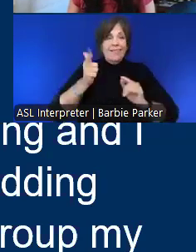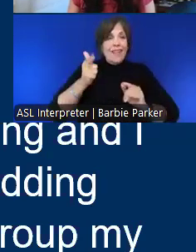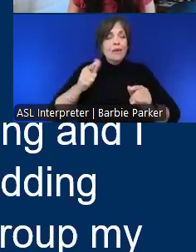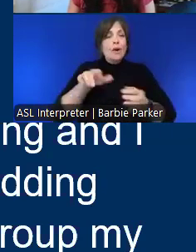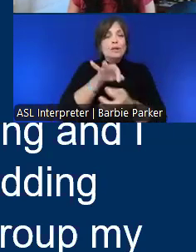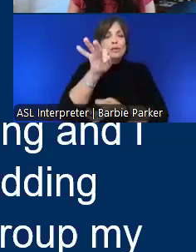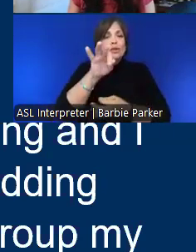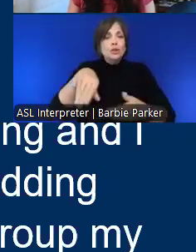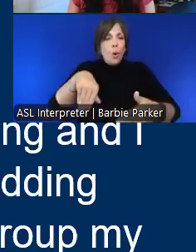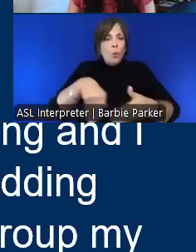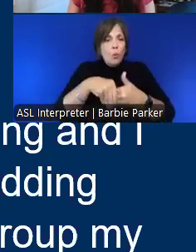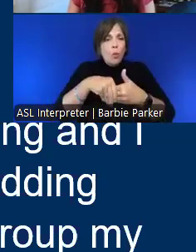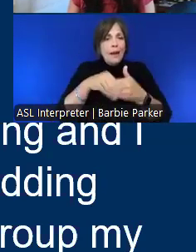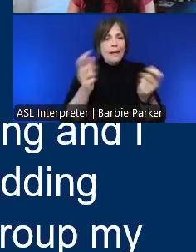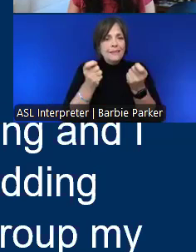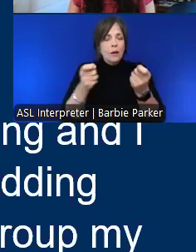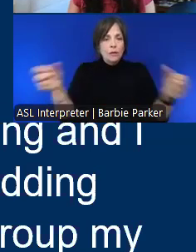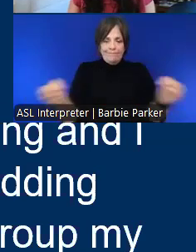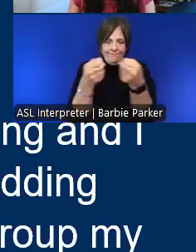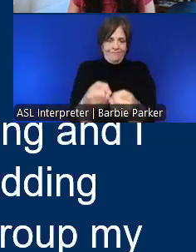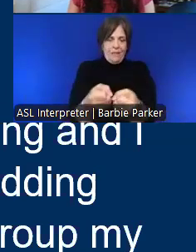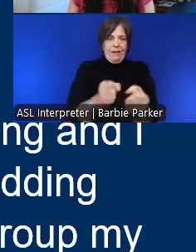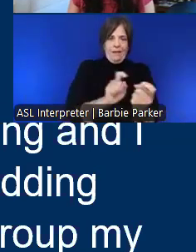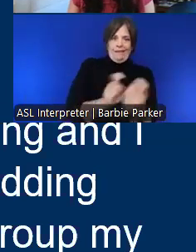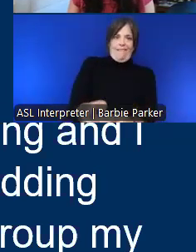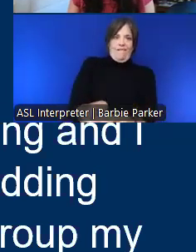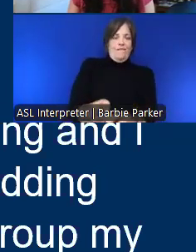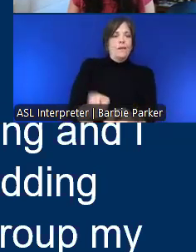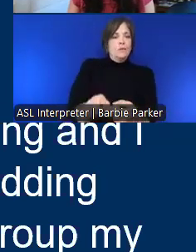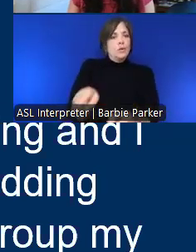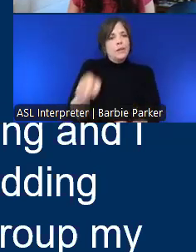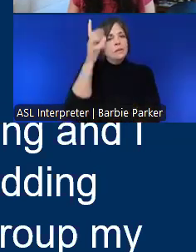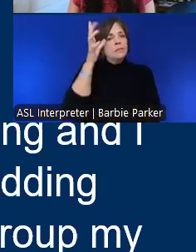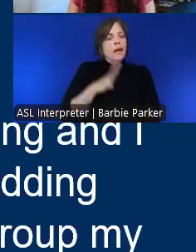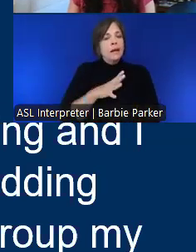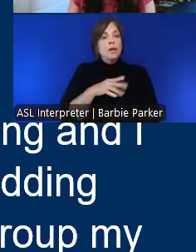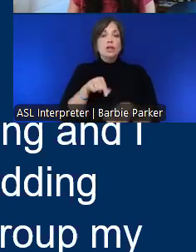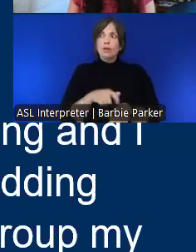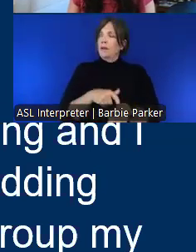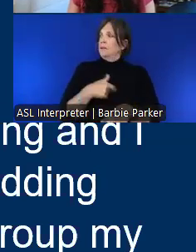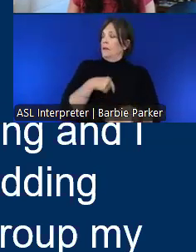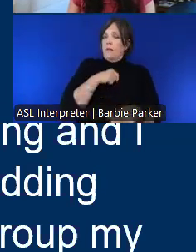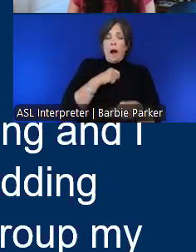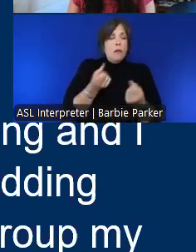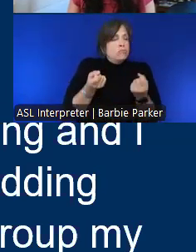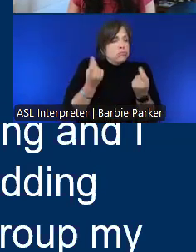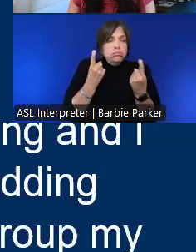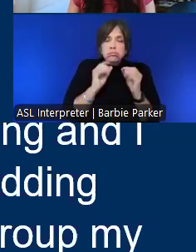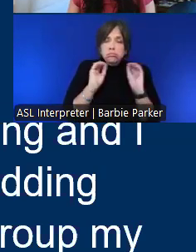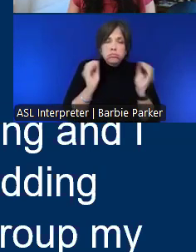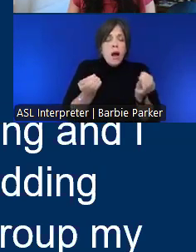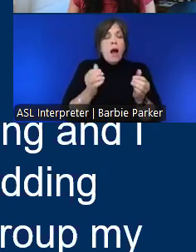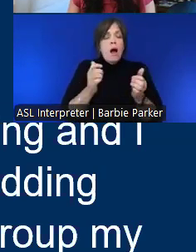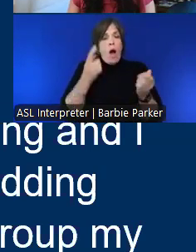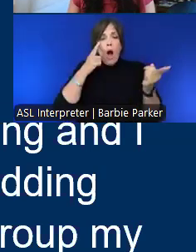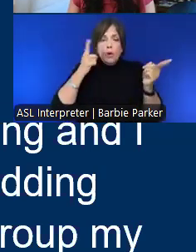I was 15 years old at the time. I had no idea what I was agreeing to or what the